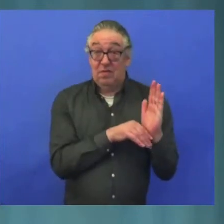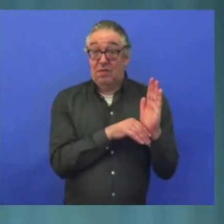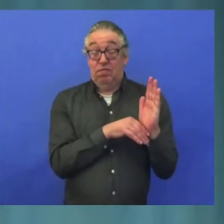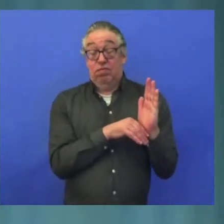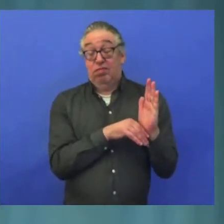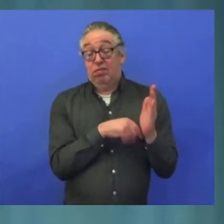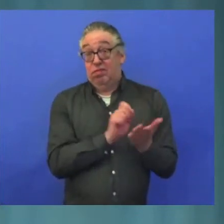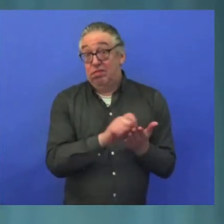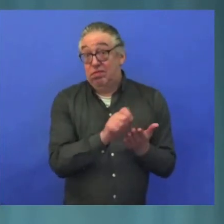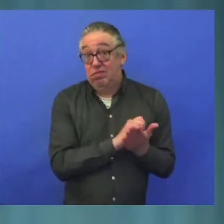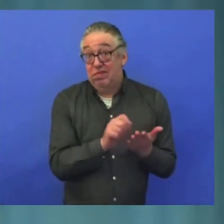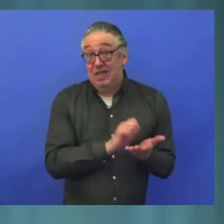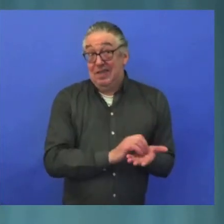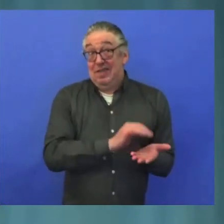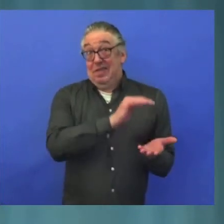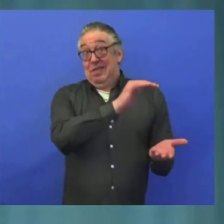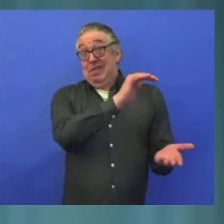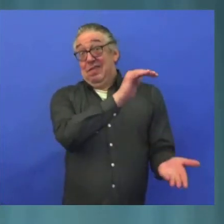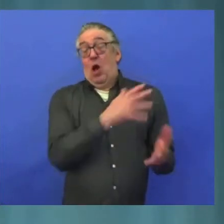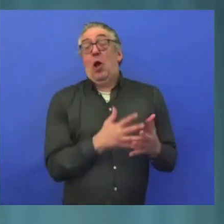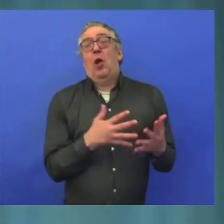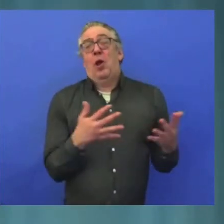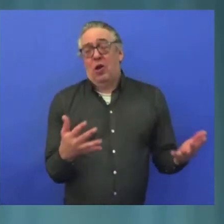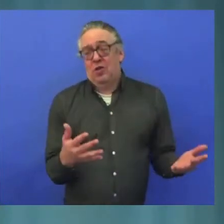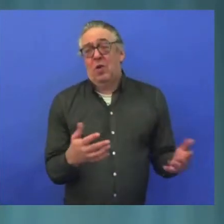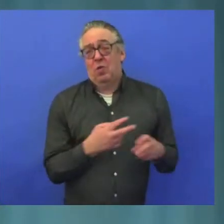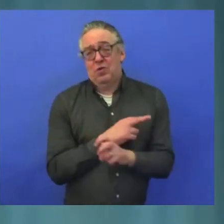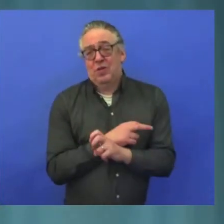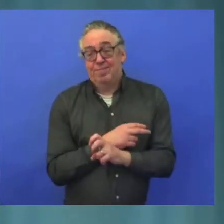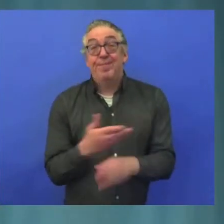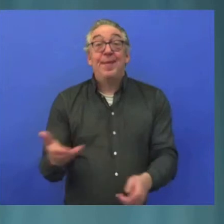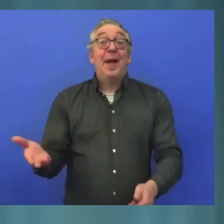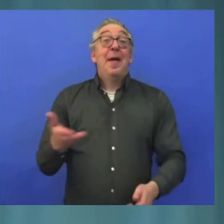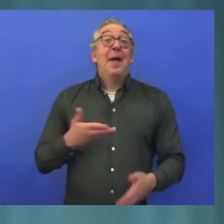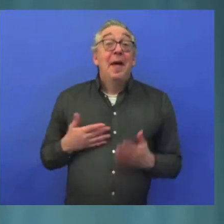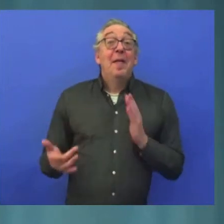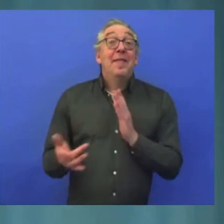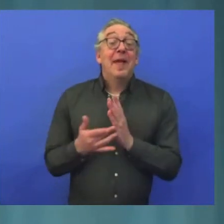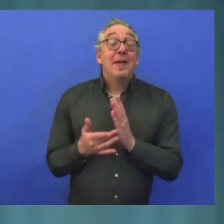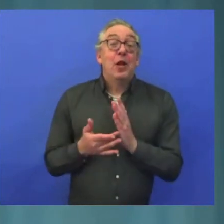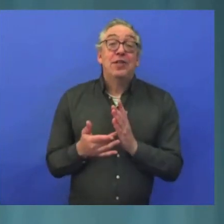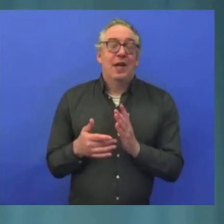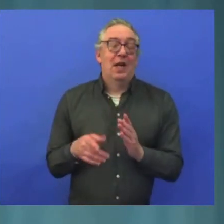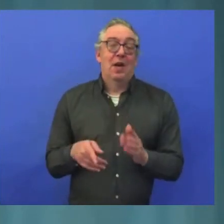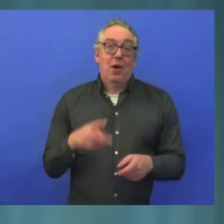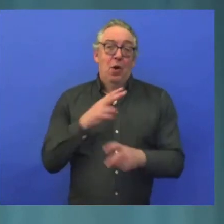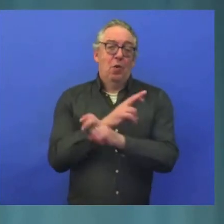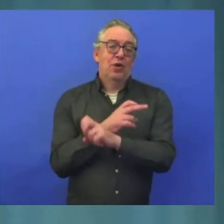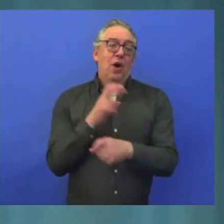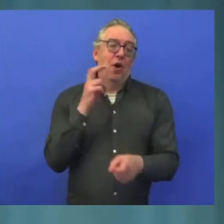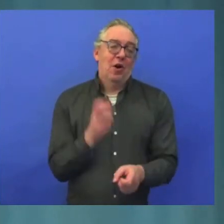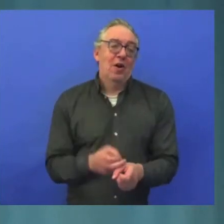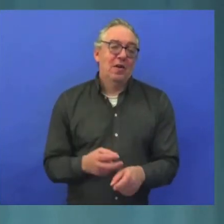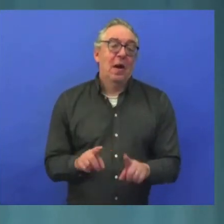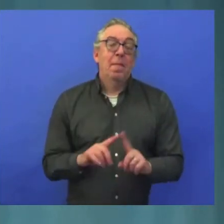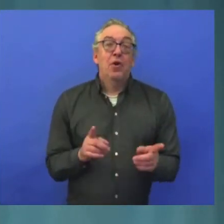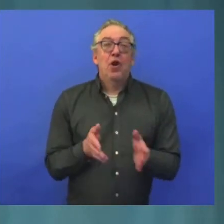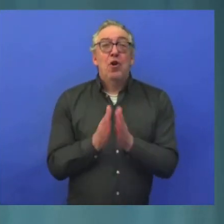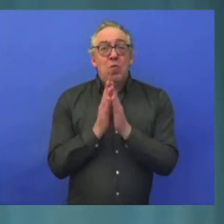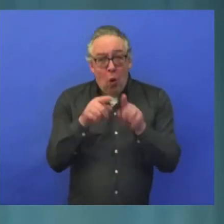technology. So there is still a lot to do, but if every one of you thinks about it